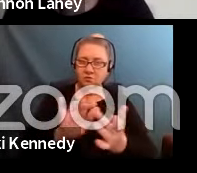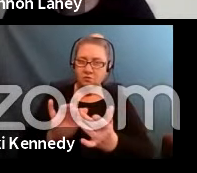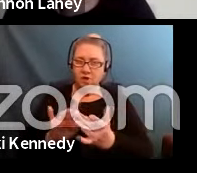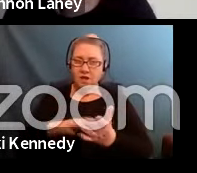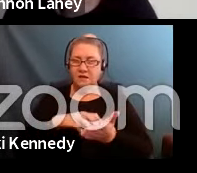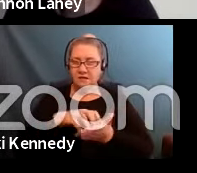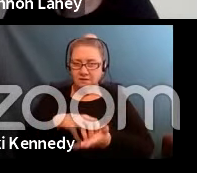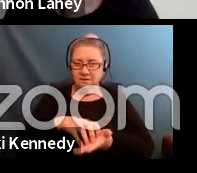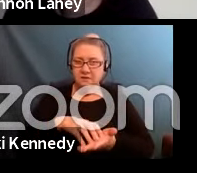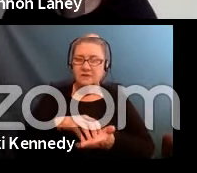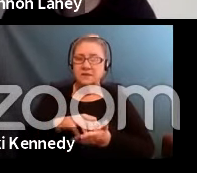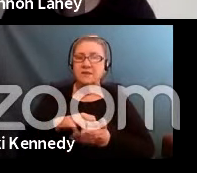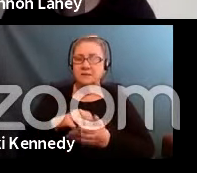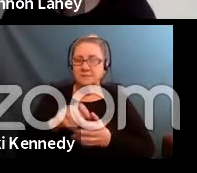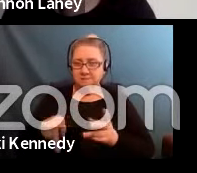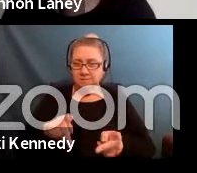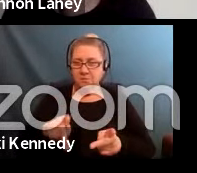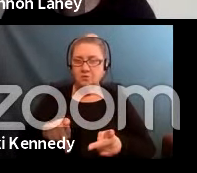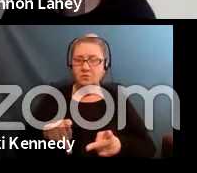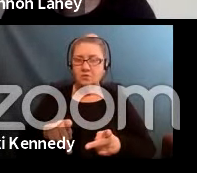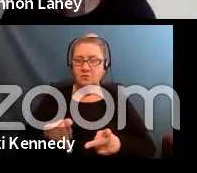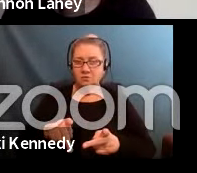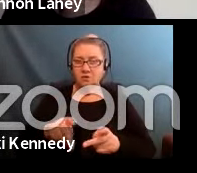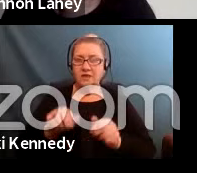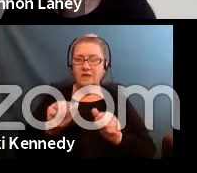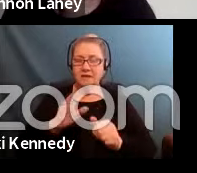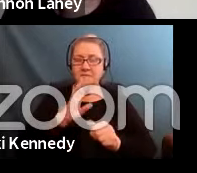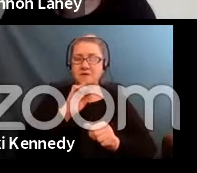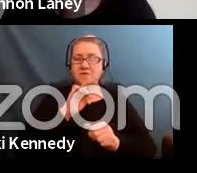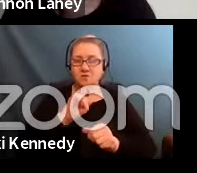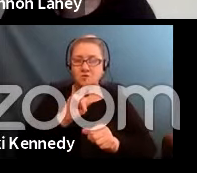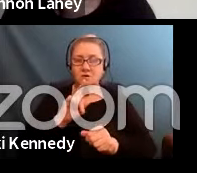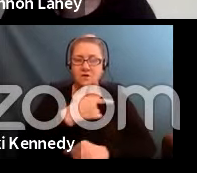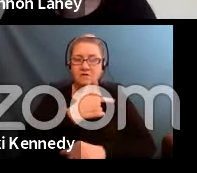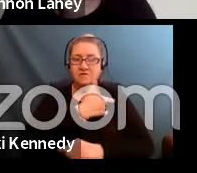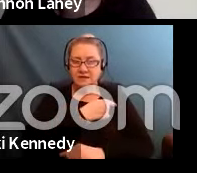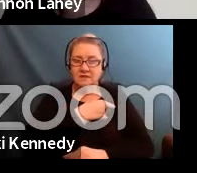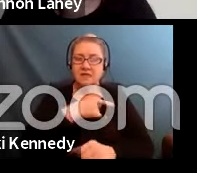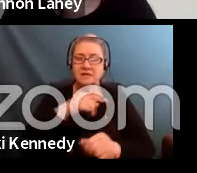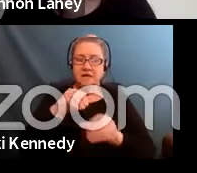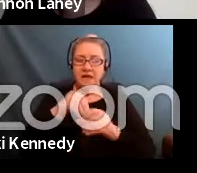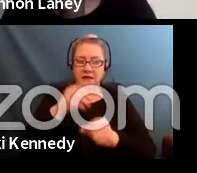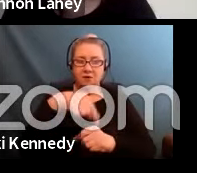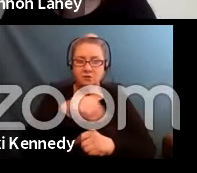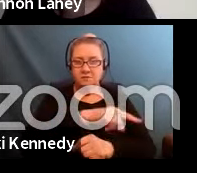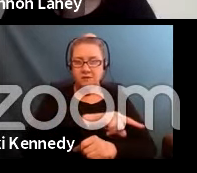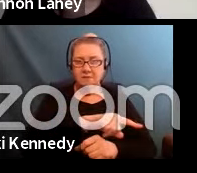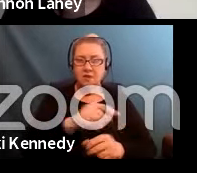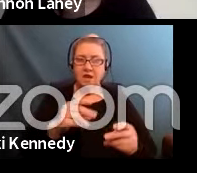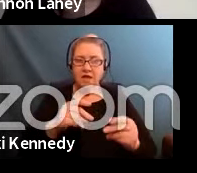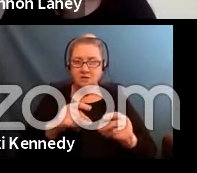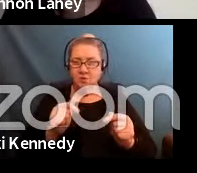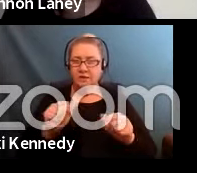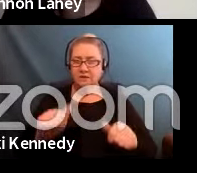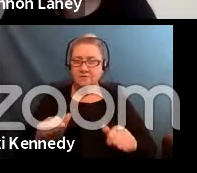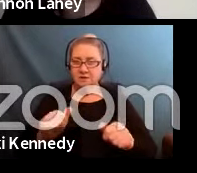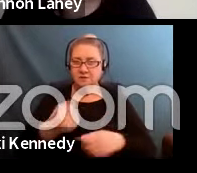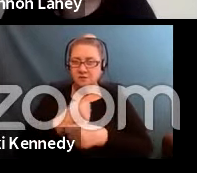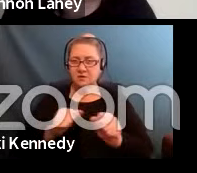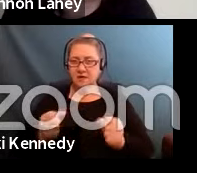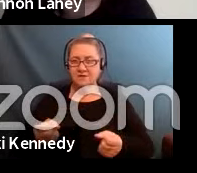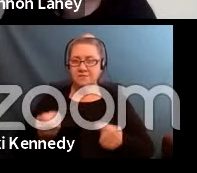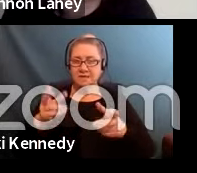ones that I have heartburn about, that we can make sure we get vaccines in those folks as quickly as possible so we can save as many lives as possible.